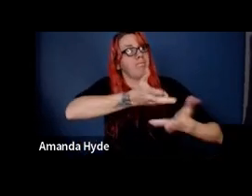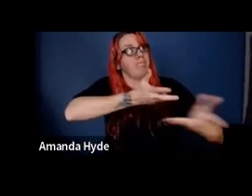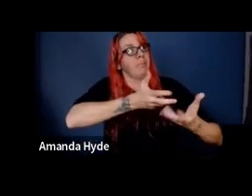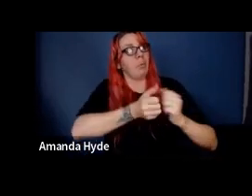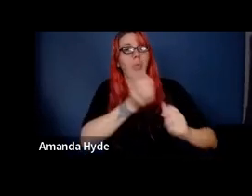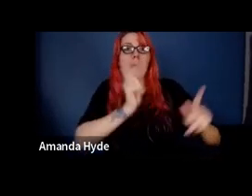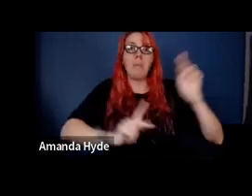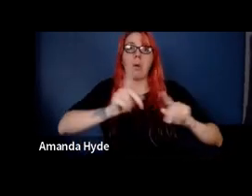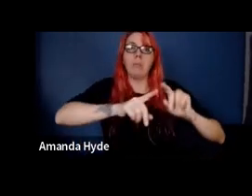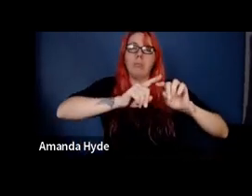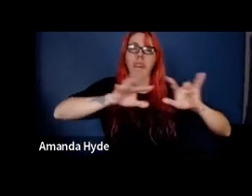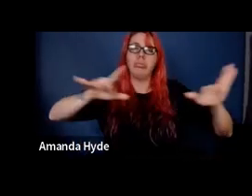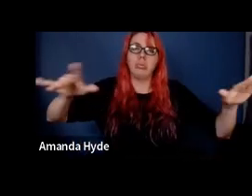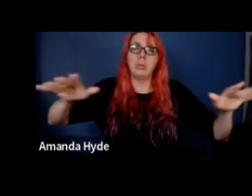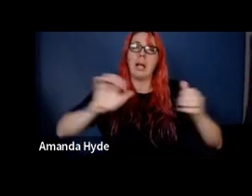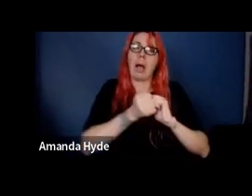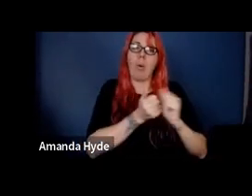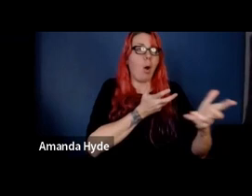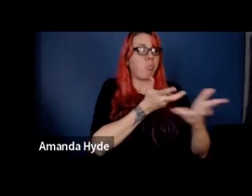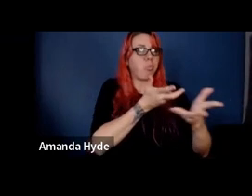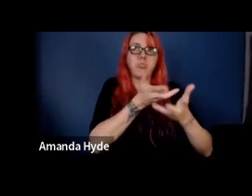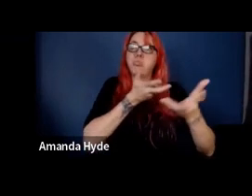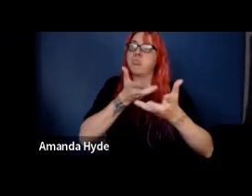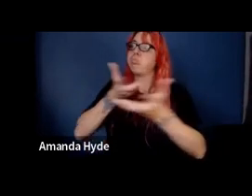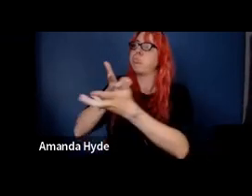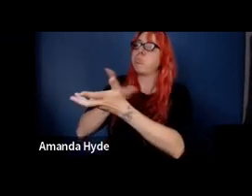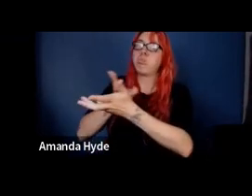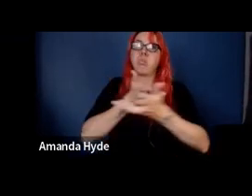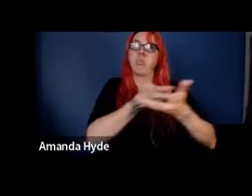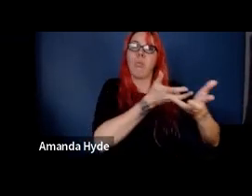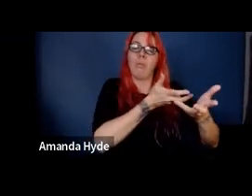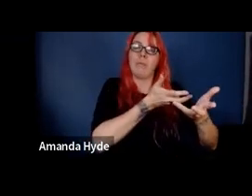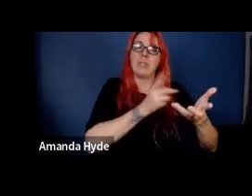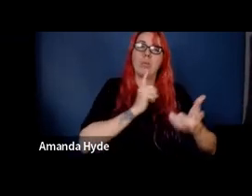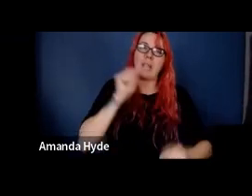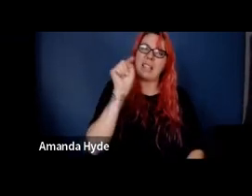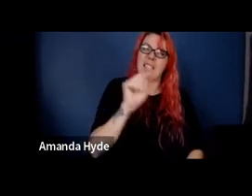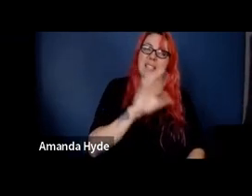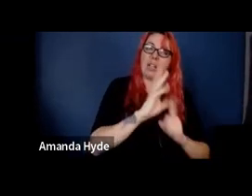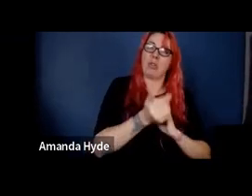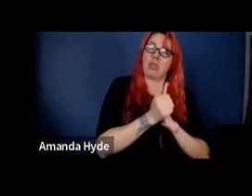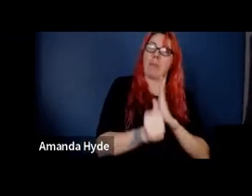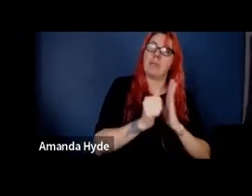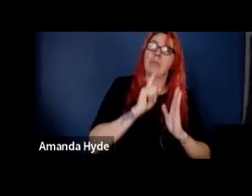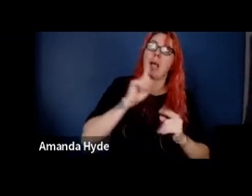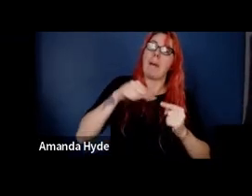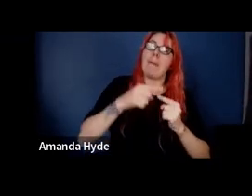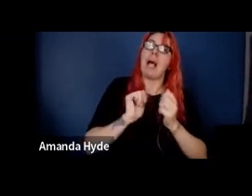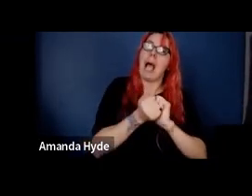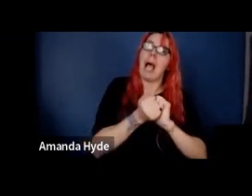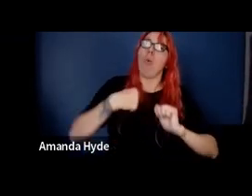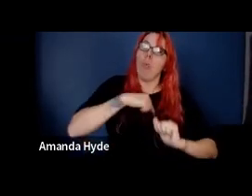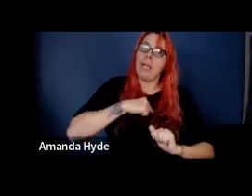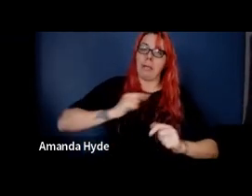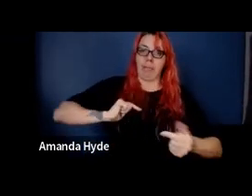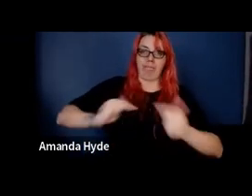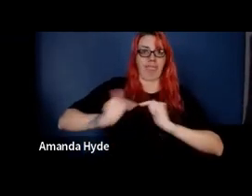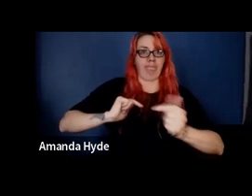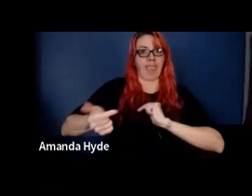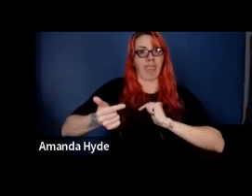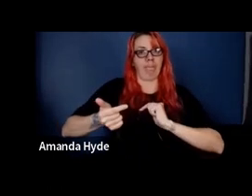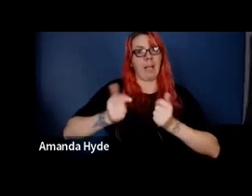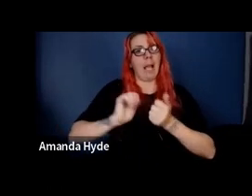right? So it's really then thinking about how are we interacting across different cultural experiences, and that some of the